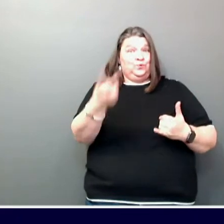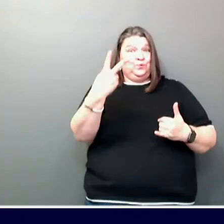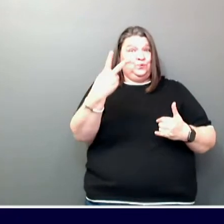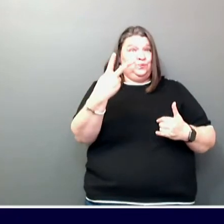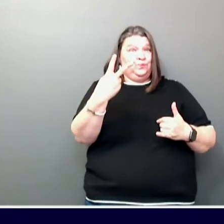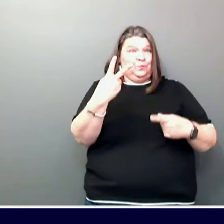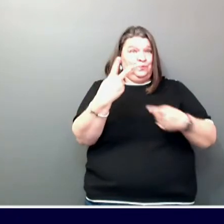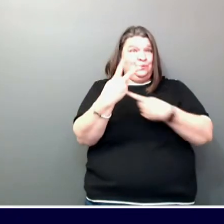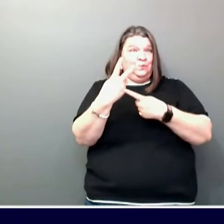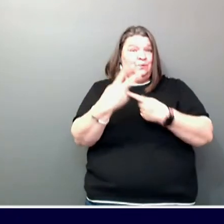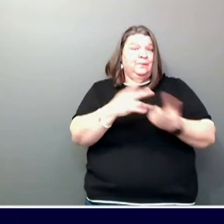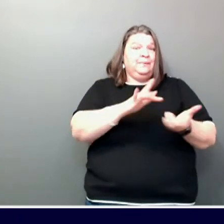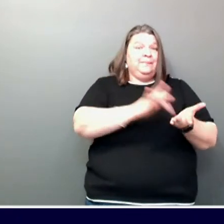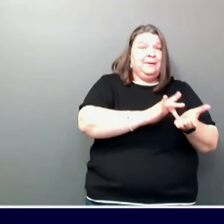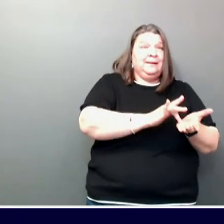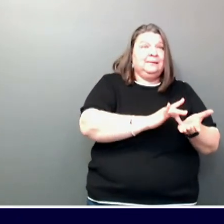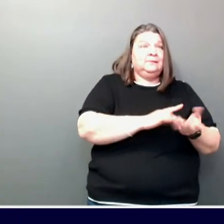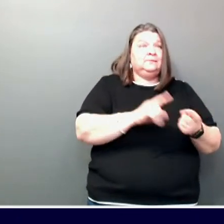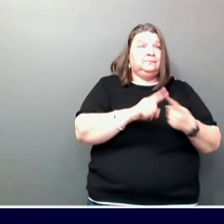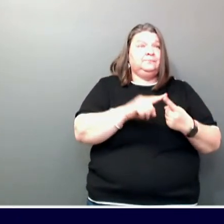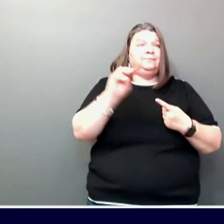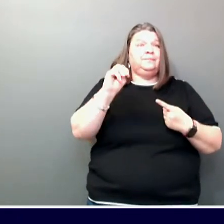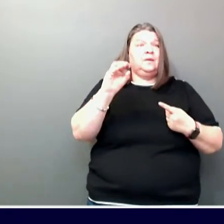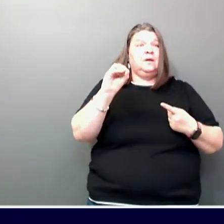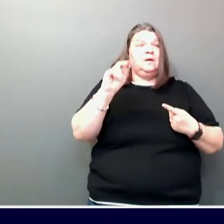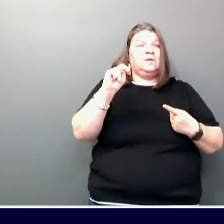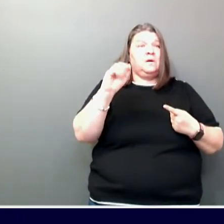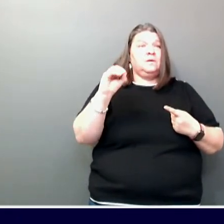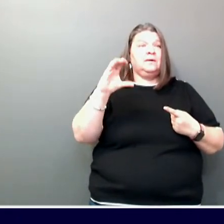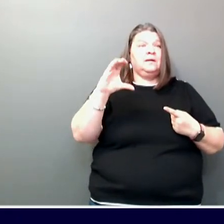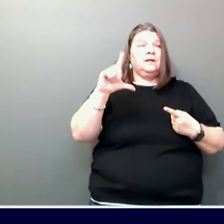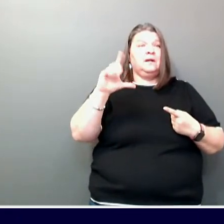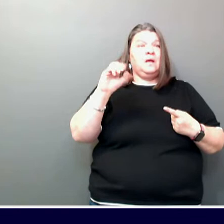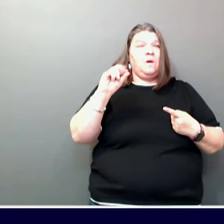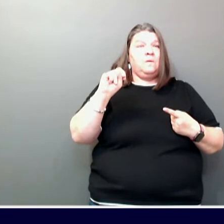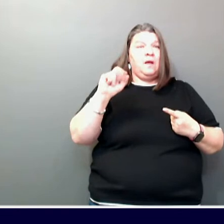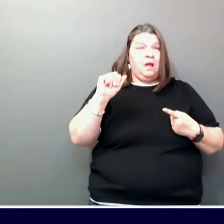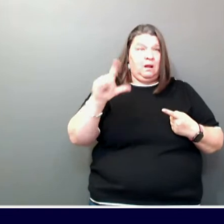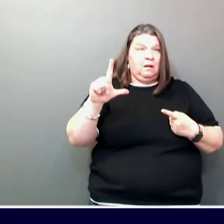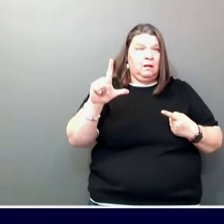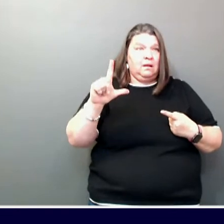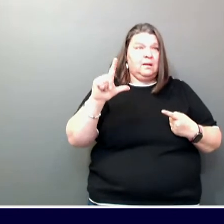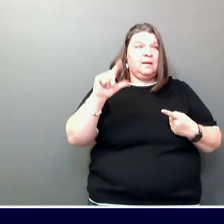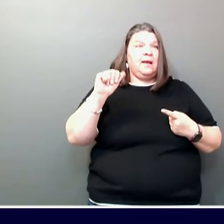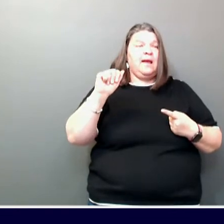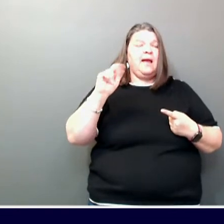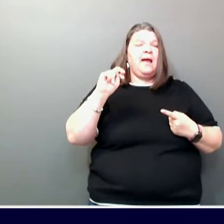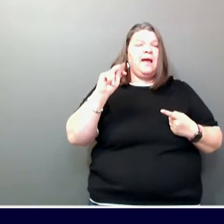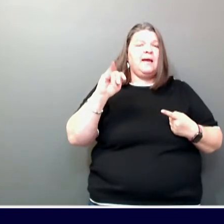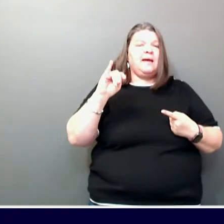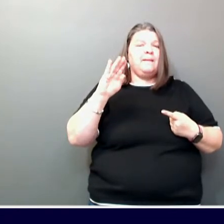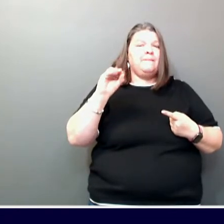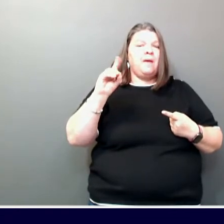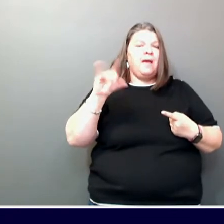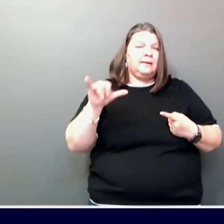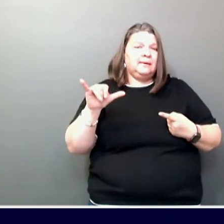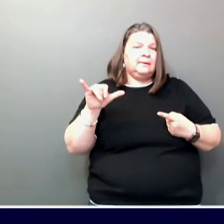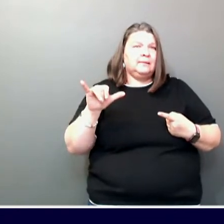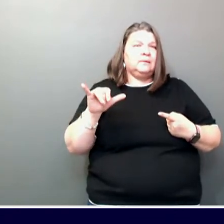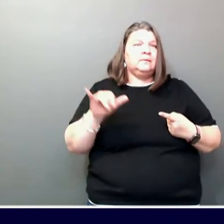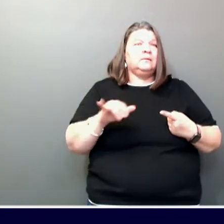sotrovimab. Those are the infused products. There are also 2 oral medications, one from Pfizer, the other from